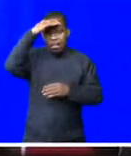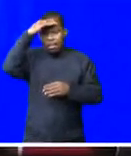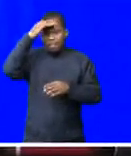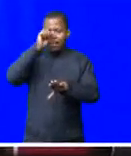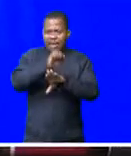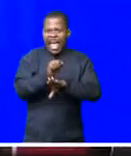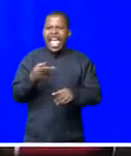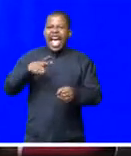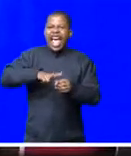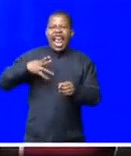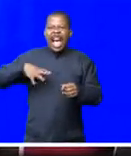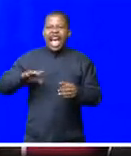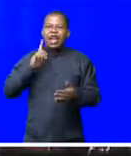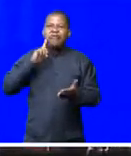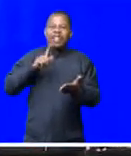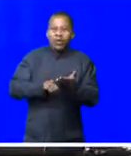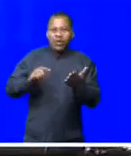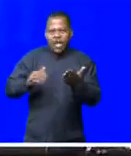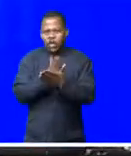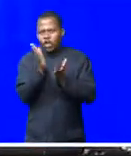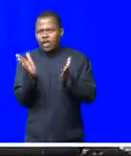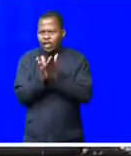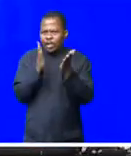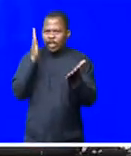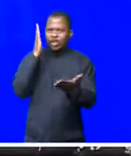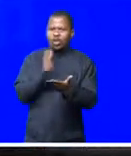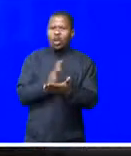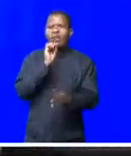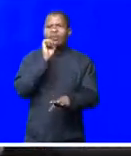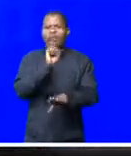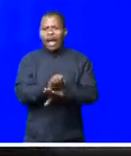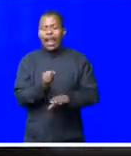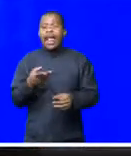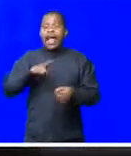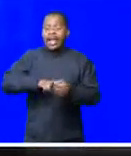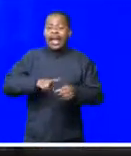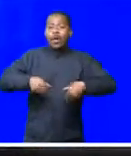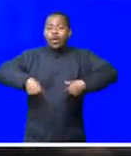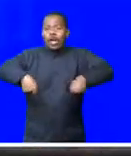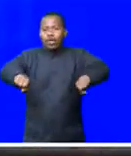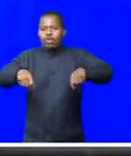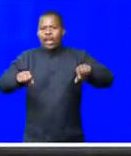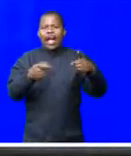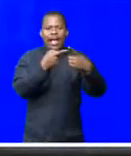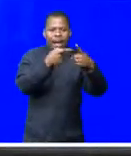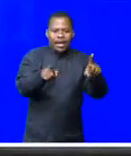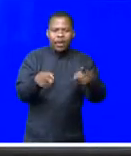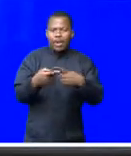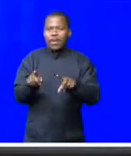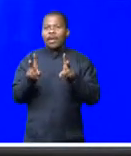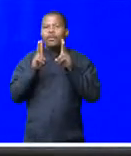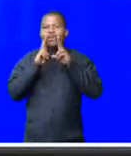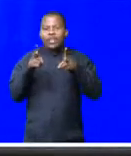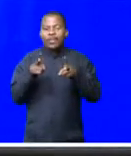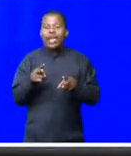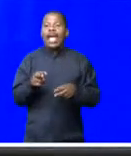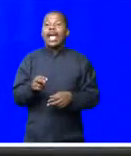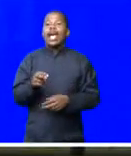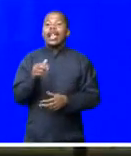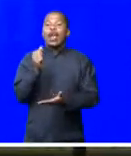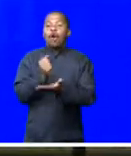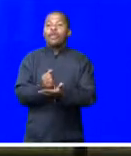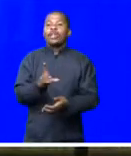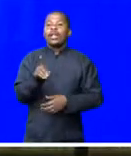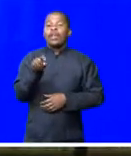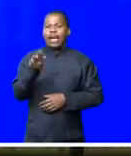futhi tinkolelo letikhona eveni ngabo. Kusahanjwa kuletinkundla lihhovisi leliphini landvunankulu belikweleka imivo